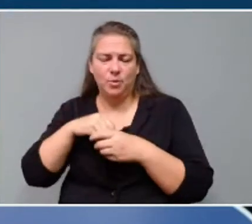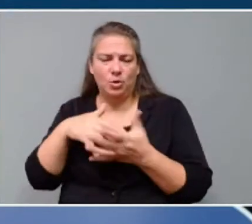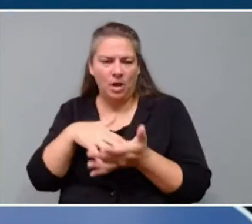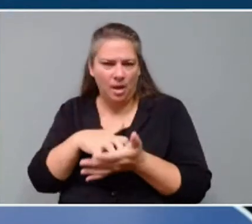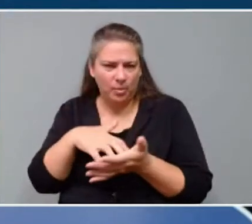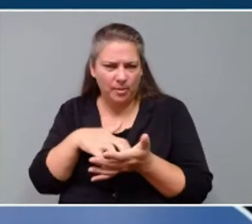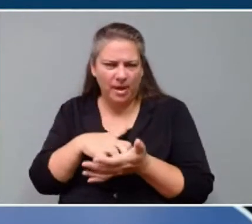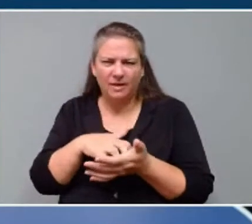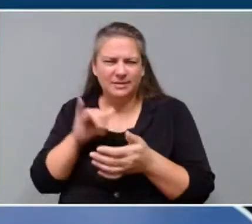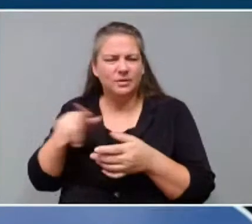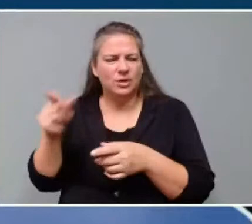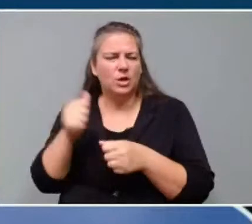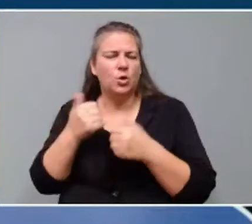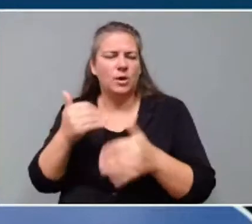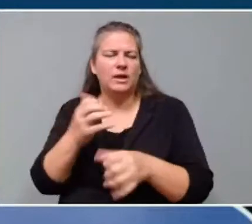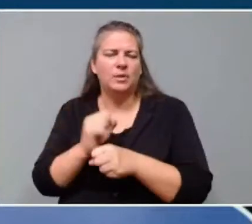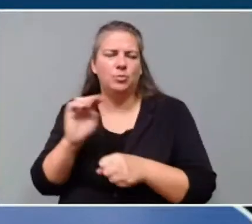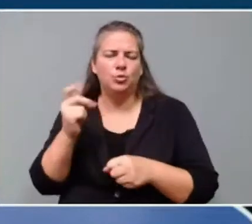others.